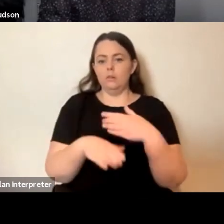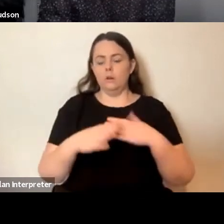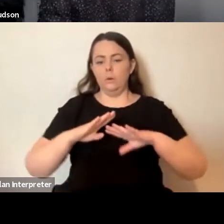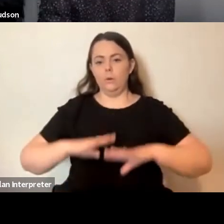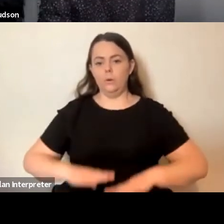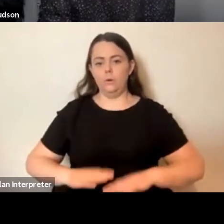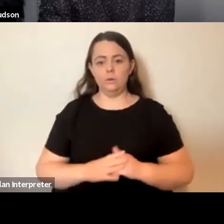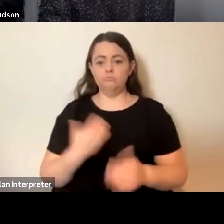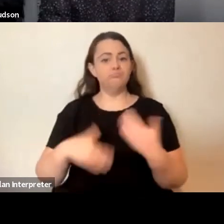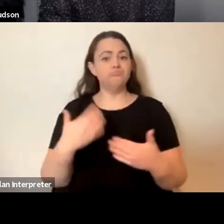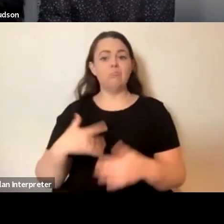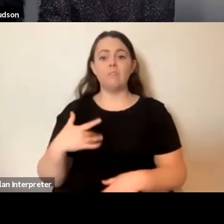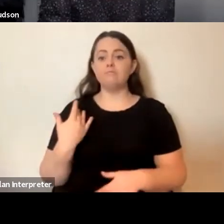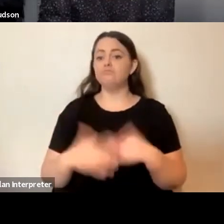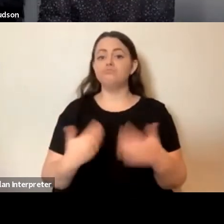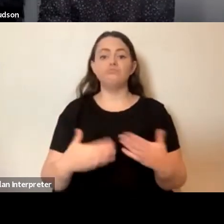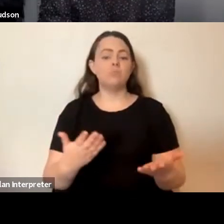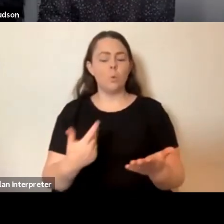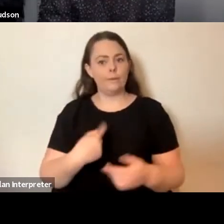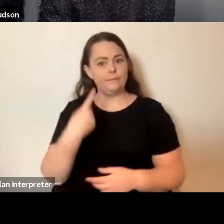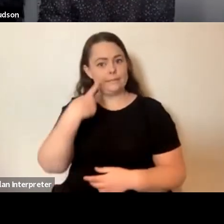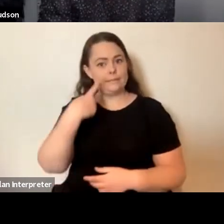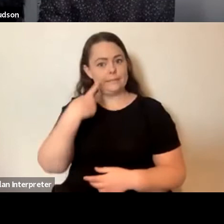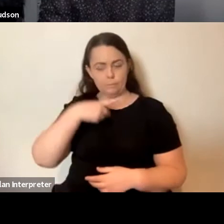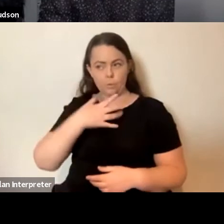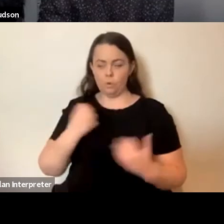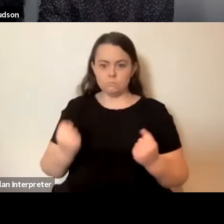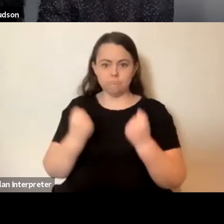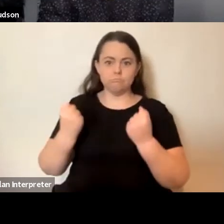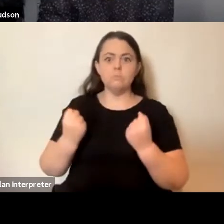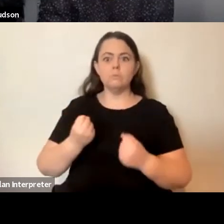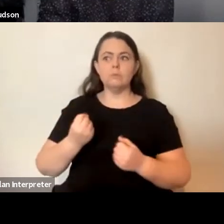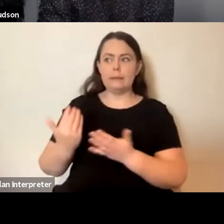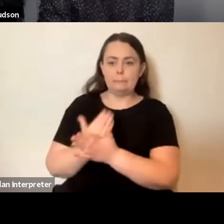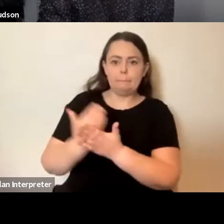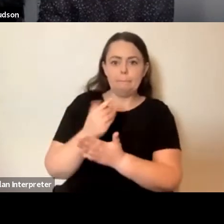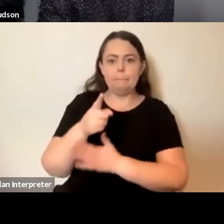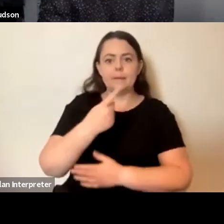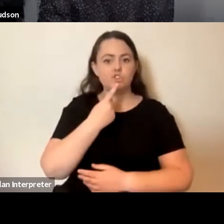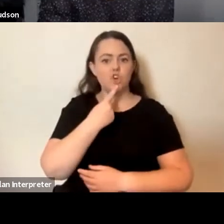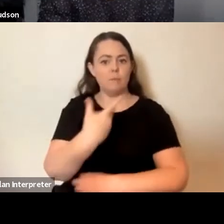seen people strongly advocate to continue that. Because at